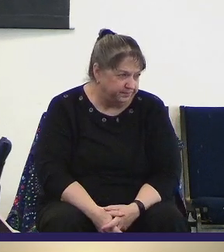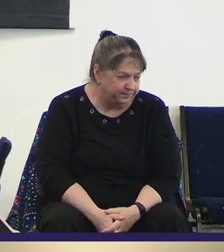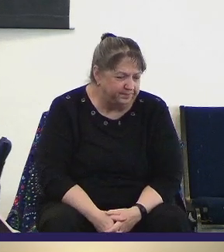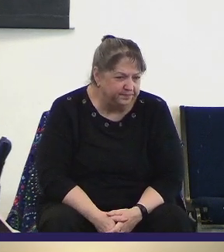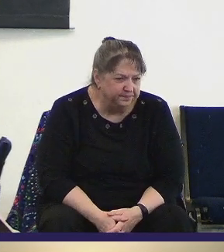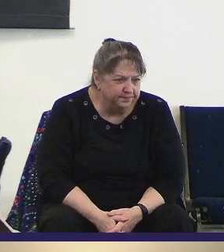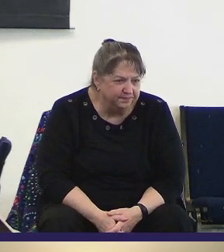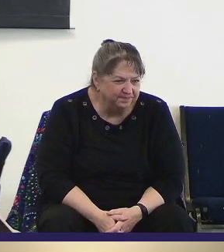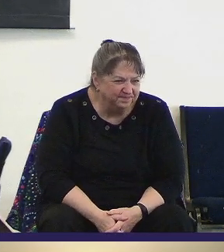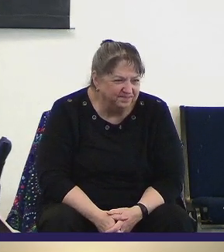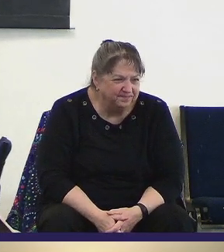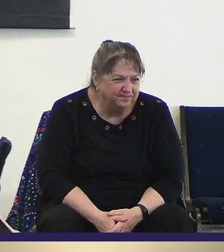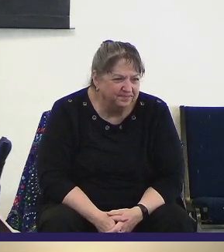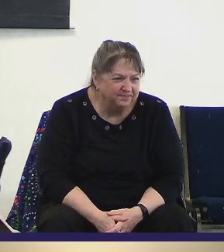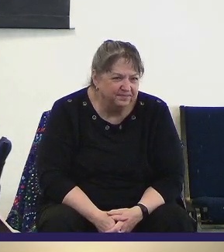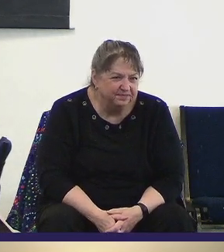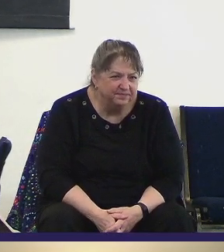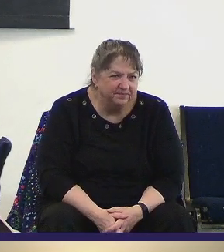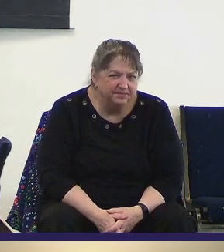Thank you.